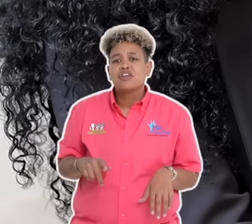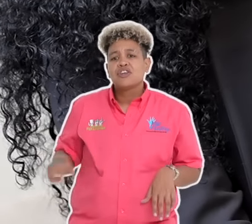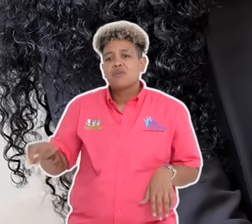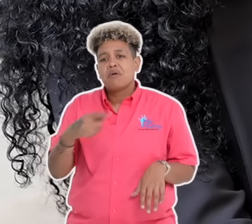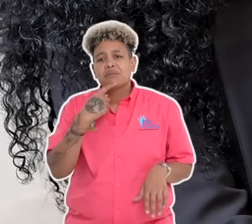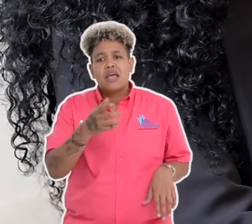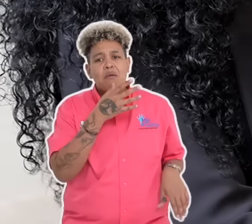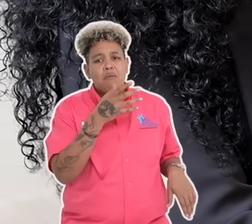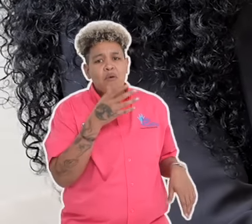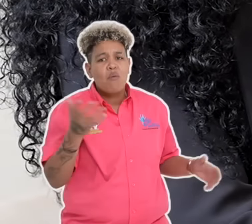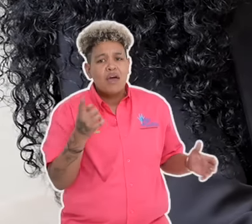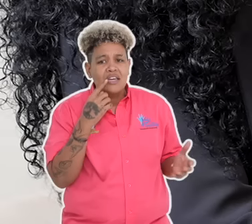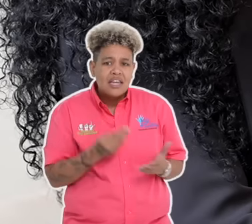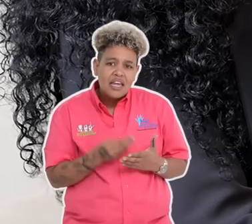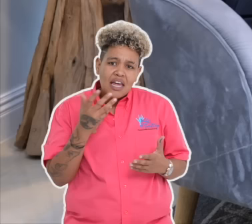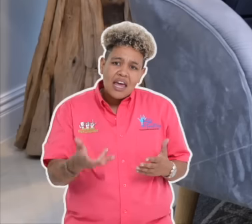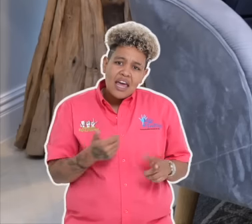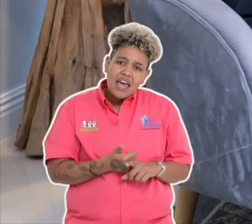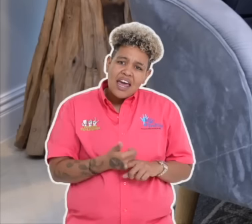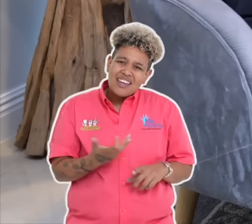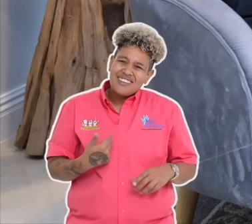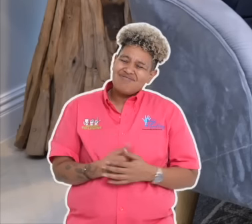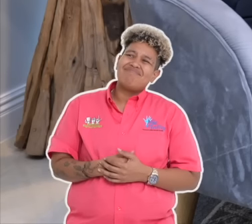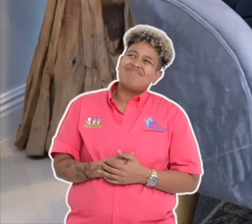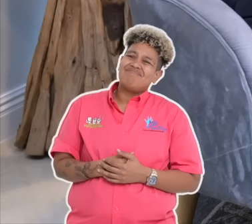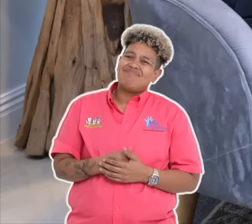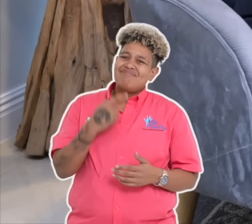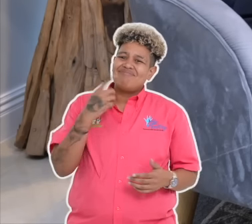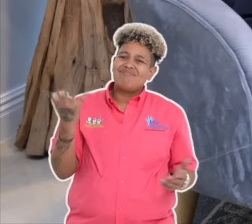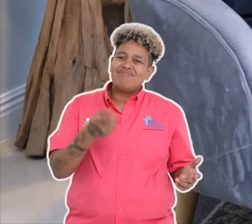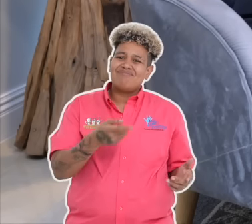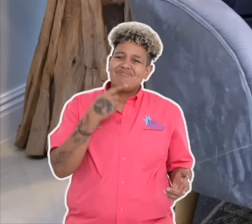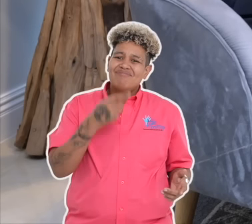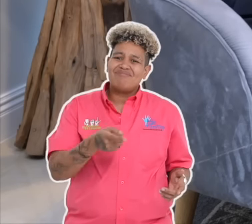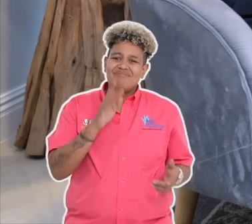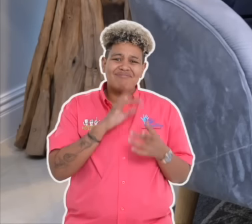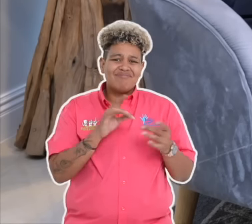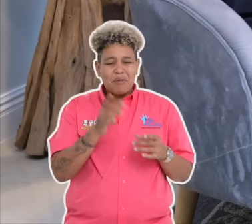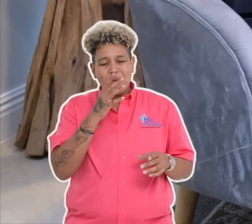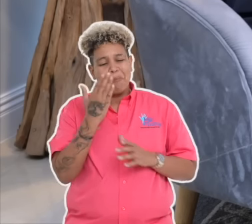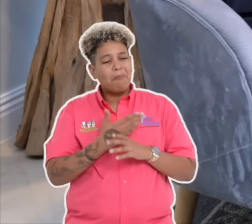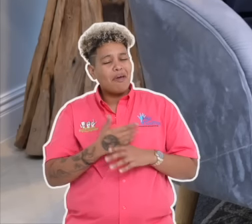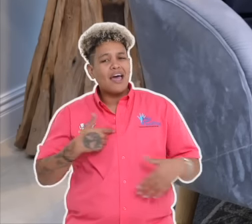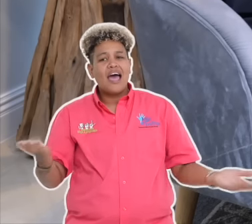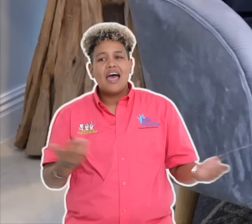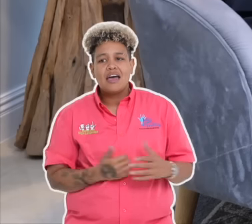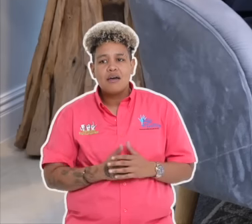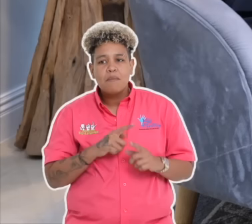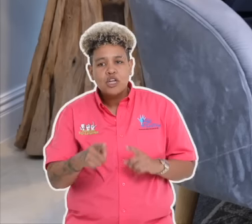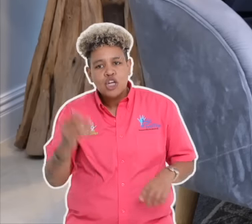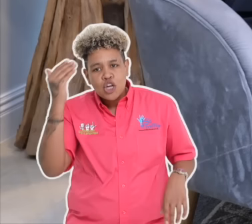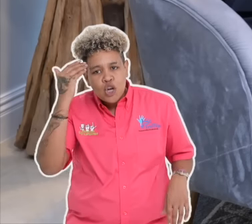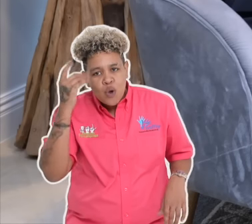chair, and he walks over to me and says, Mom, why don't you buy one of these? And in my head, I'm like, you think so much of your poor old mama. But he